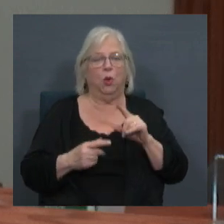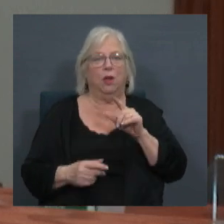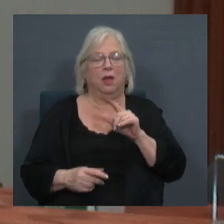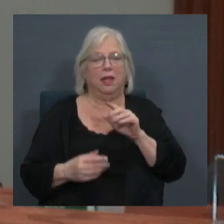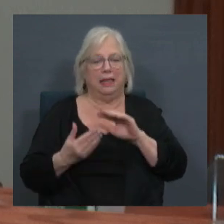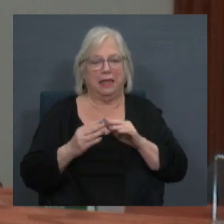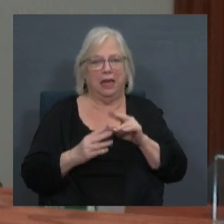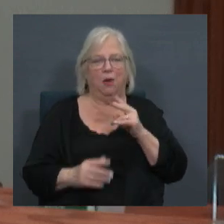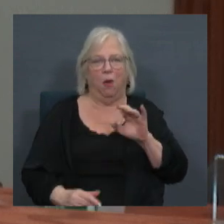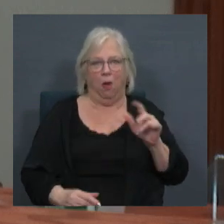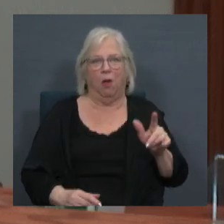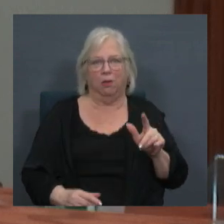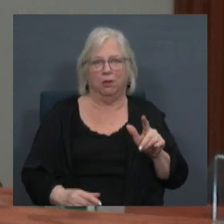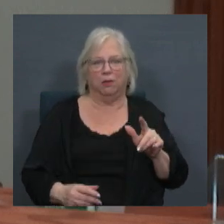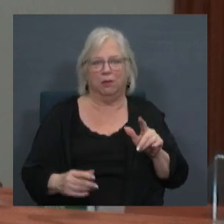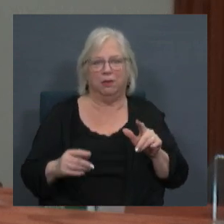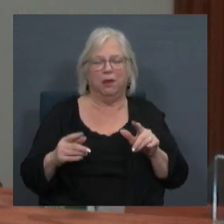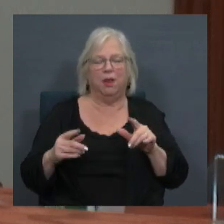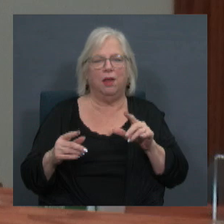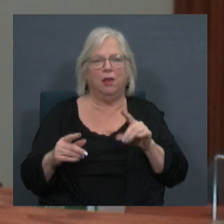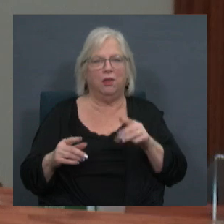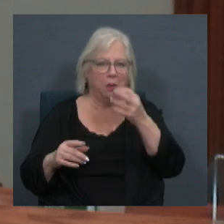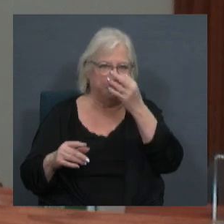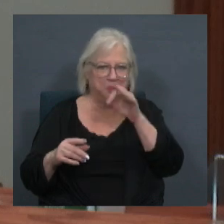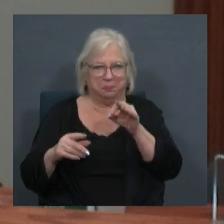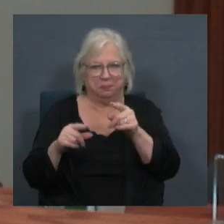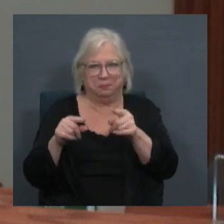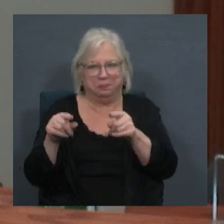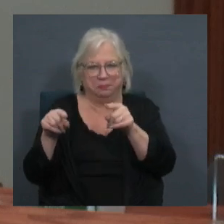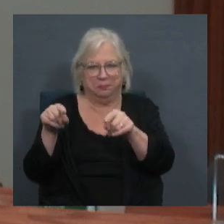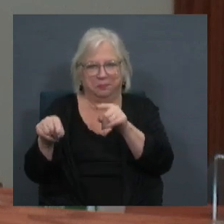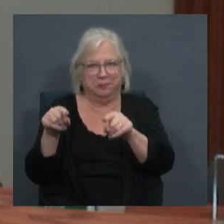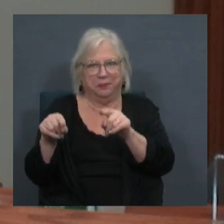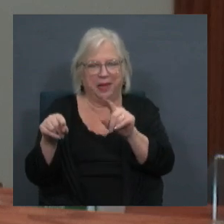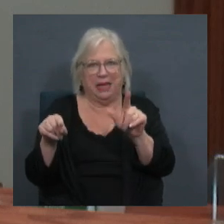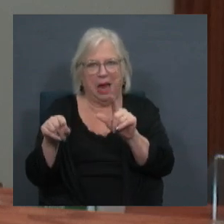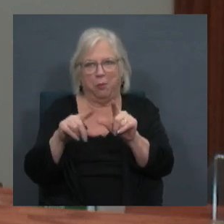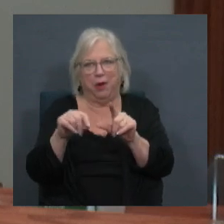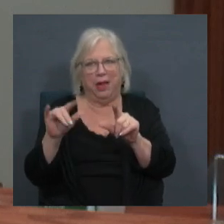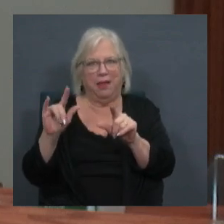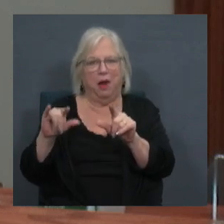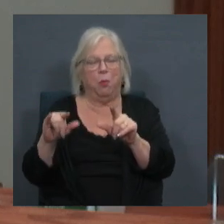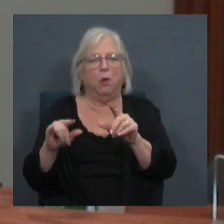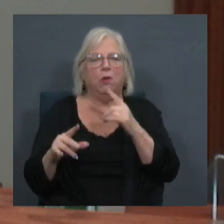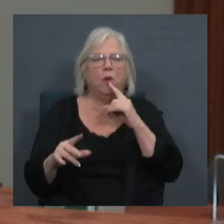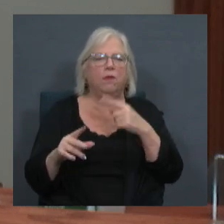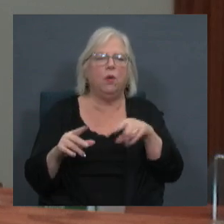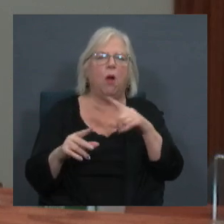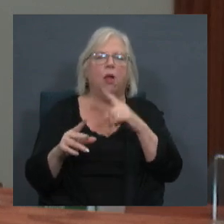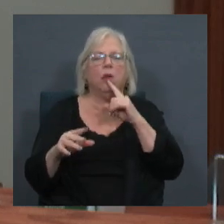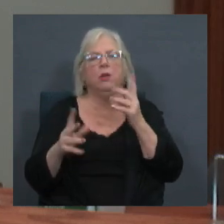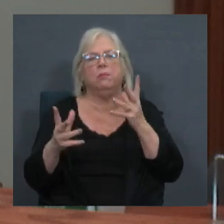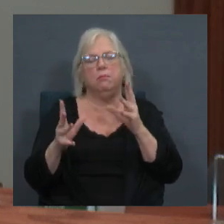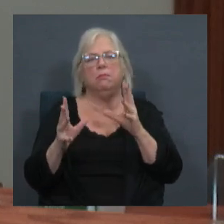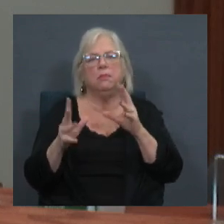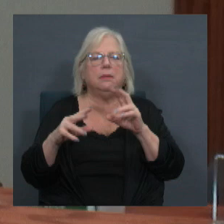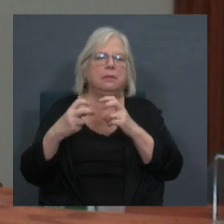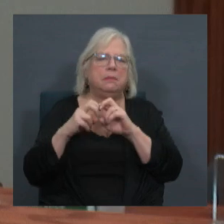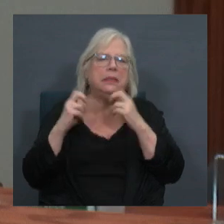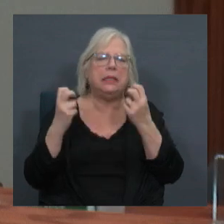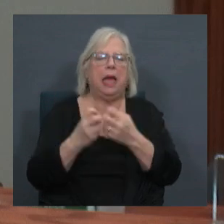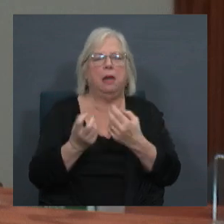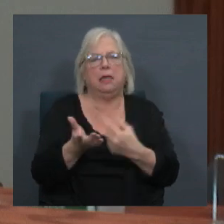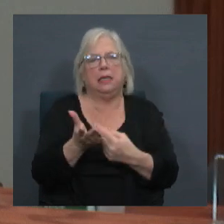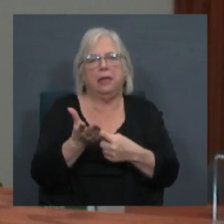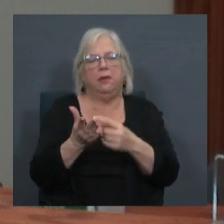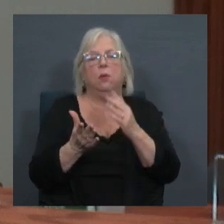to Jordan Tinsley and you talk to John, and maybe I'll just have all of y'all to lunch and y'all can sit down and talk about that, because it's going to be a